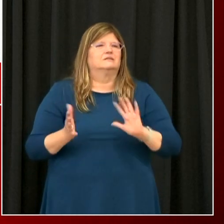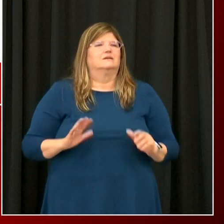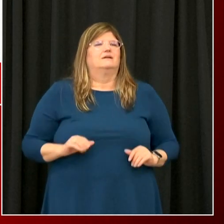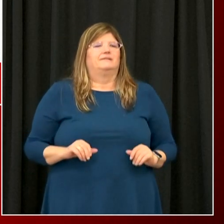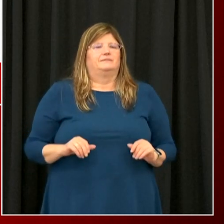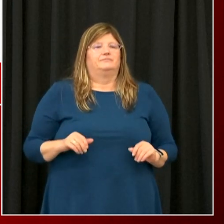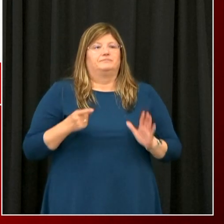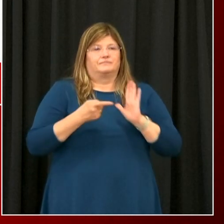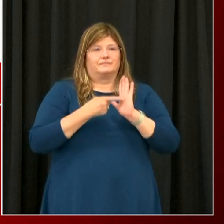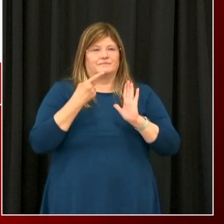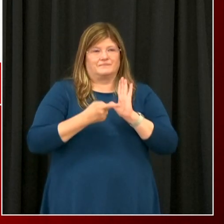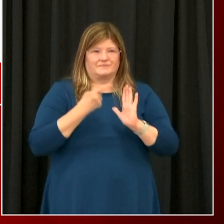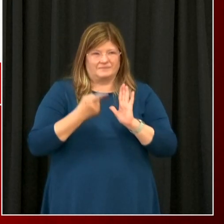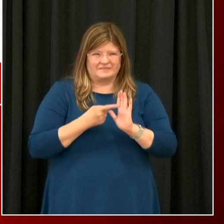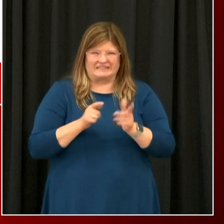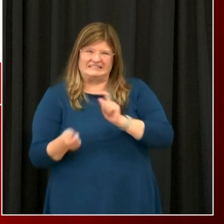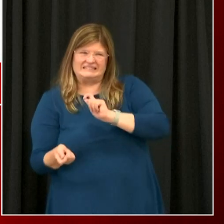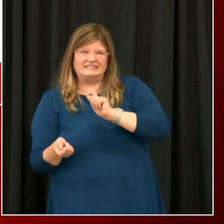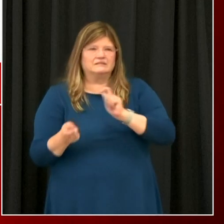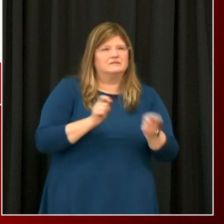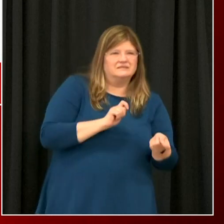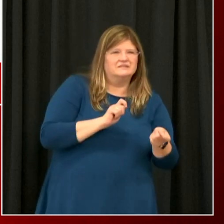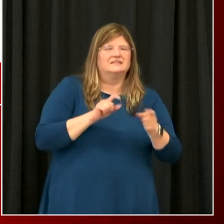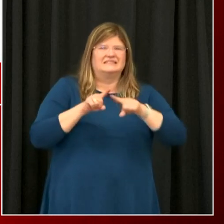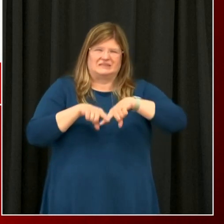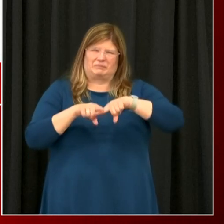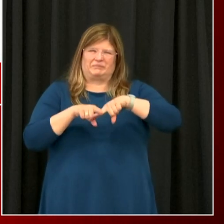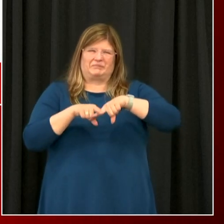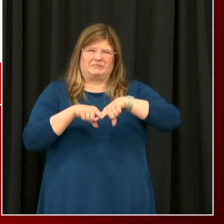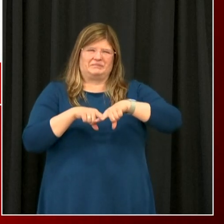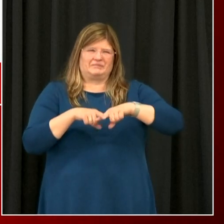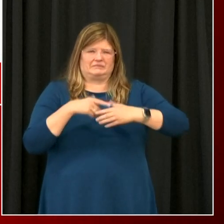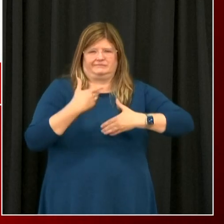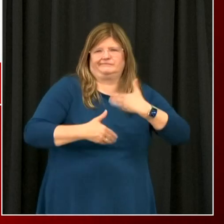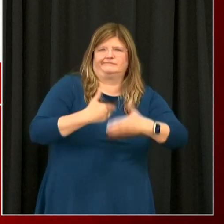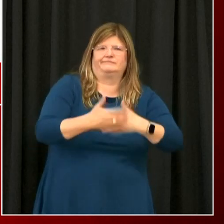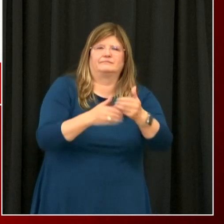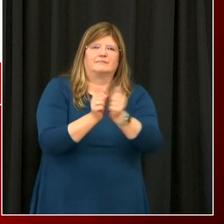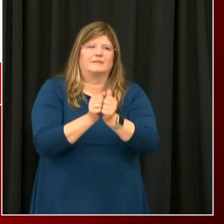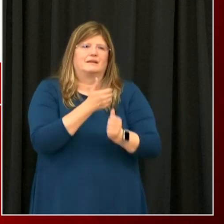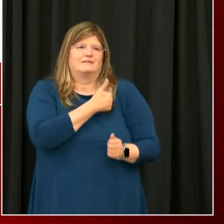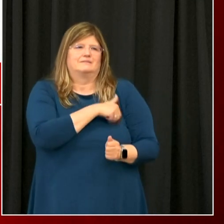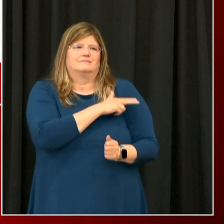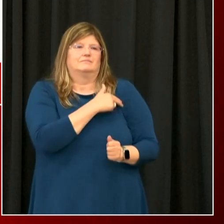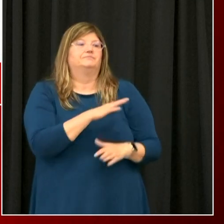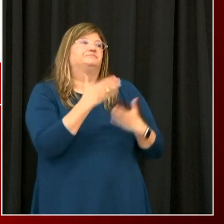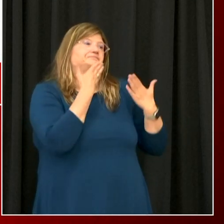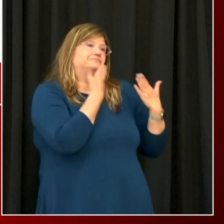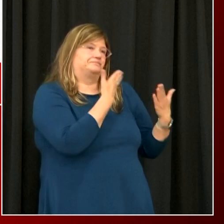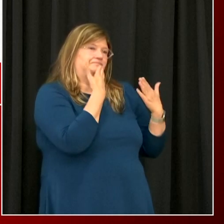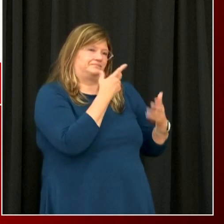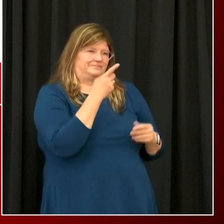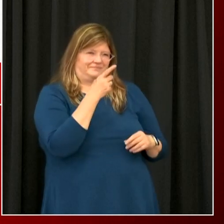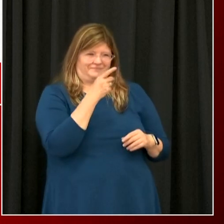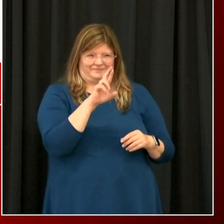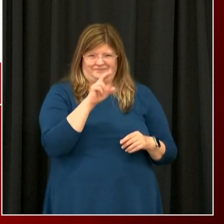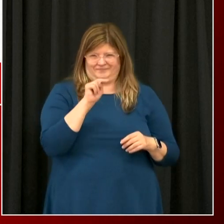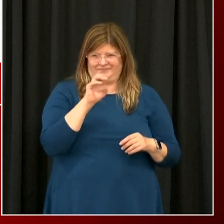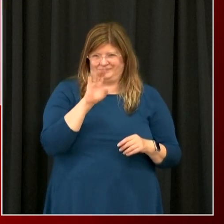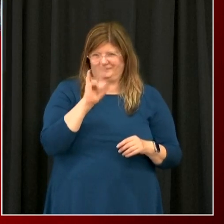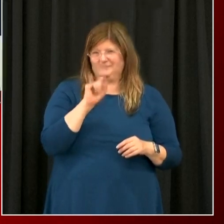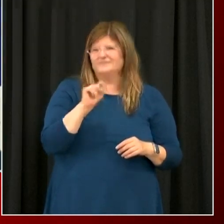some dialing down of that type of intervention. Thank you, Dr. Nesbitt, for that. And I know there'll